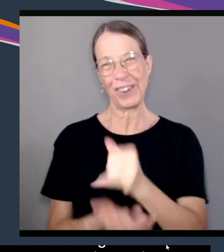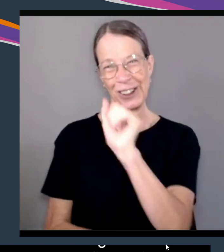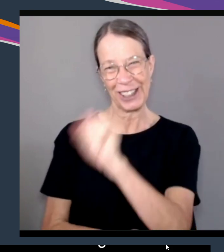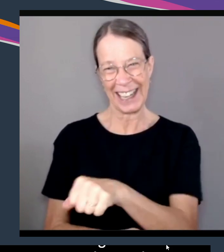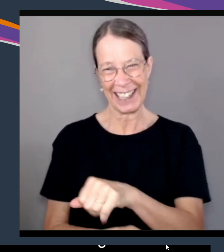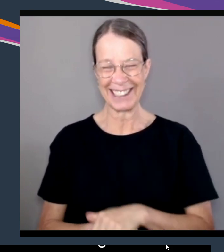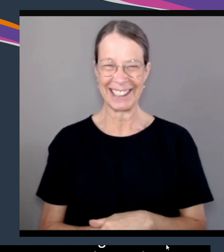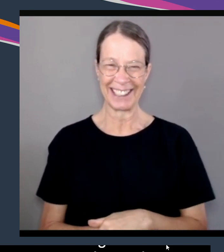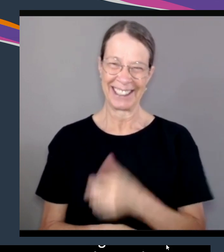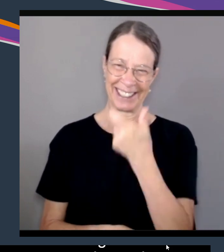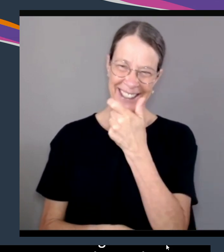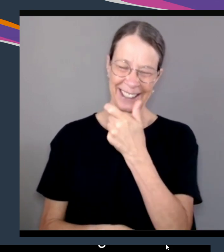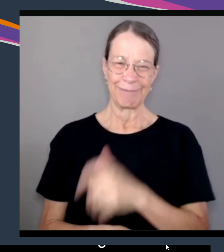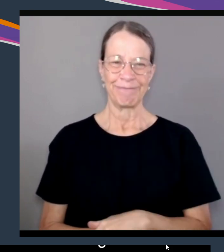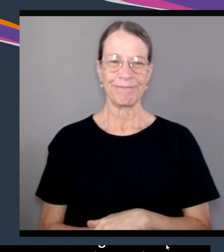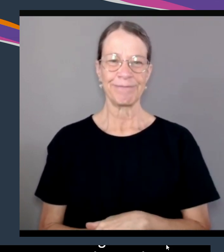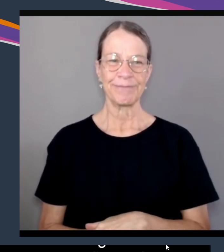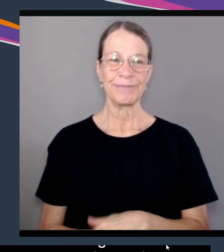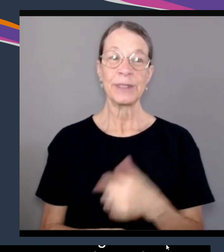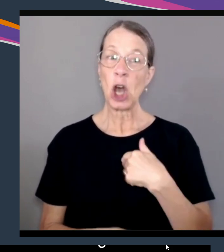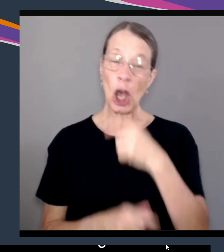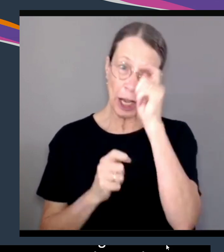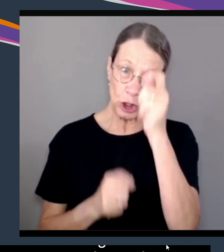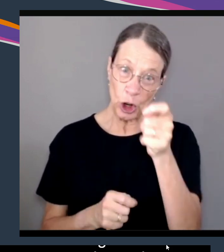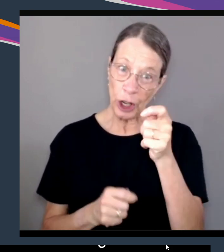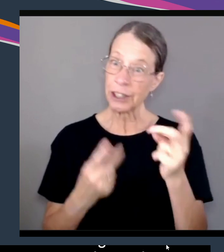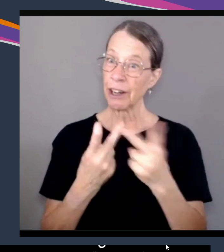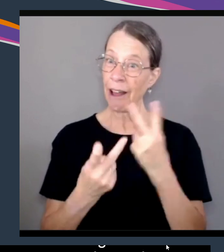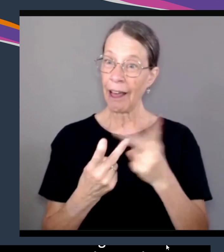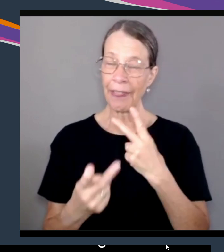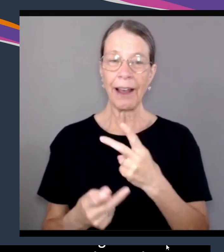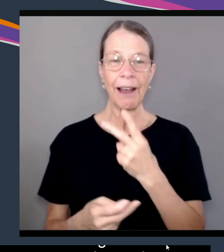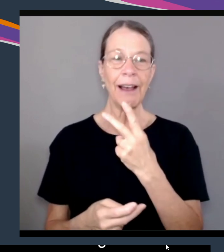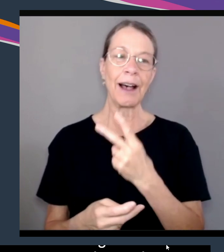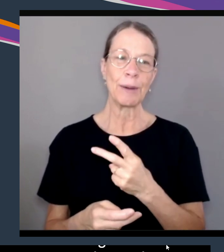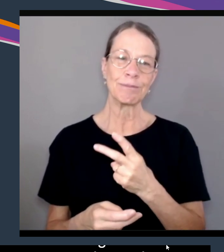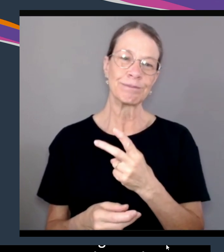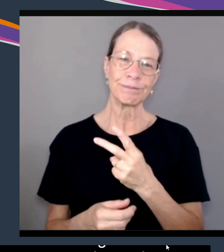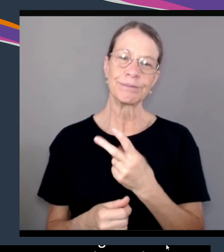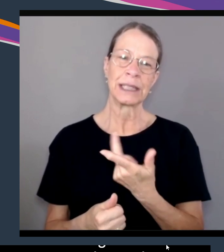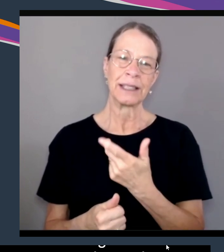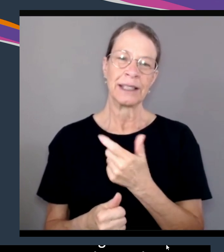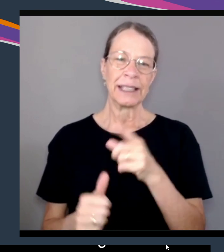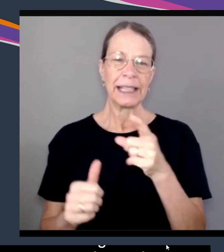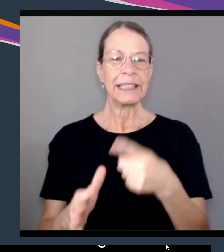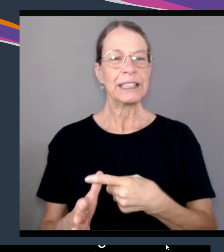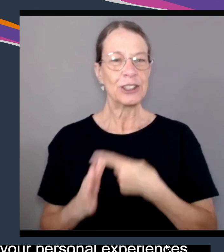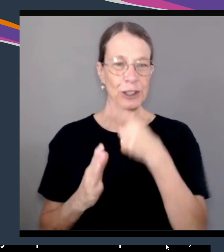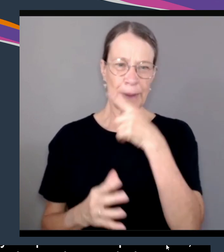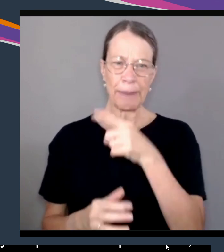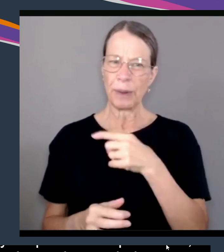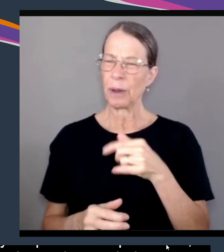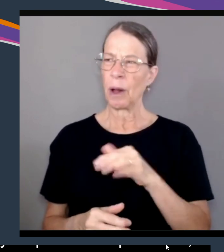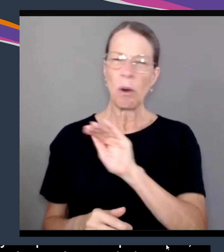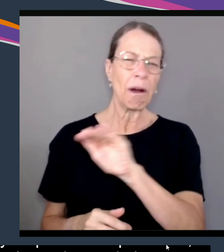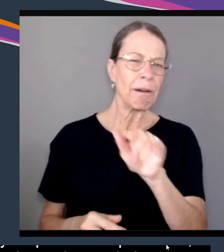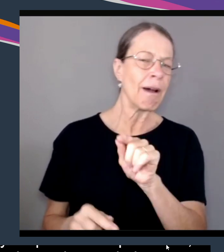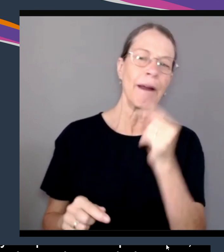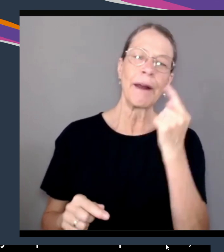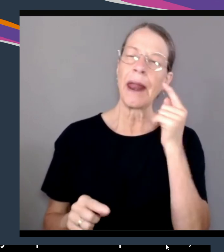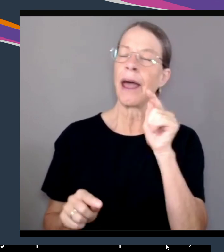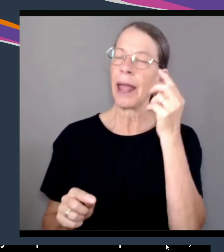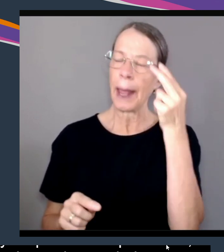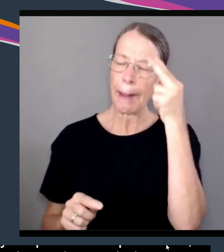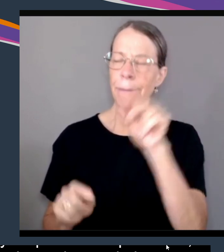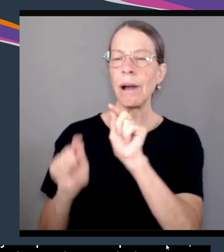acknowledge other Indigenous people who are in the room. I won't point you out by name, but I just want to acknowledge that there are